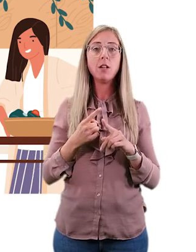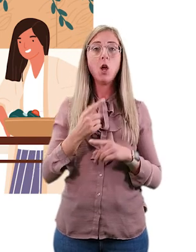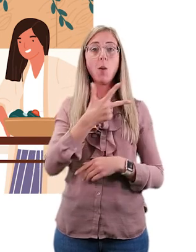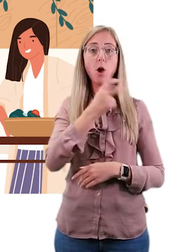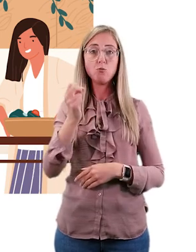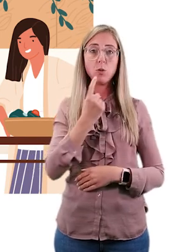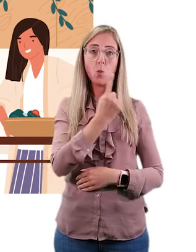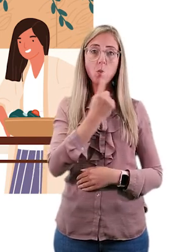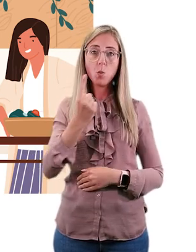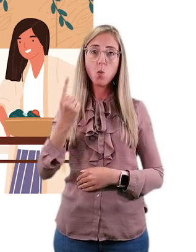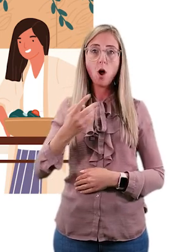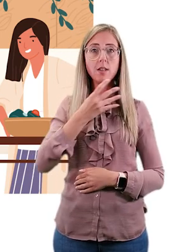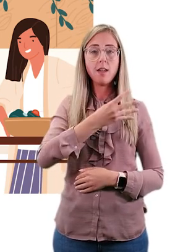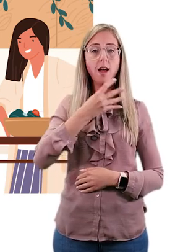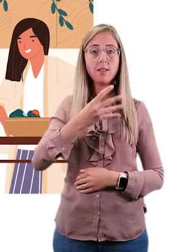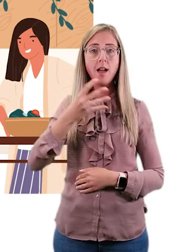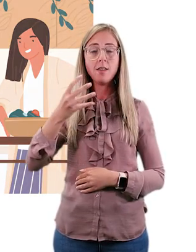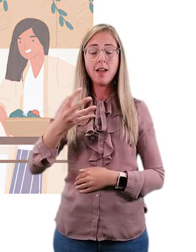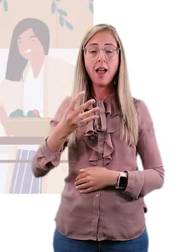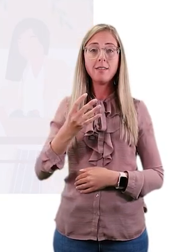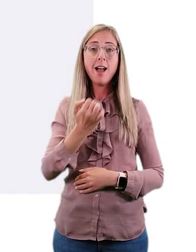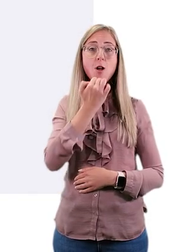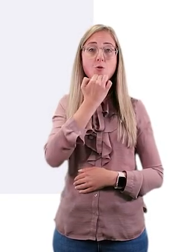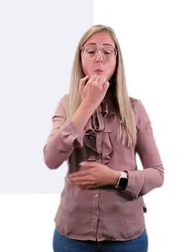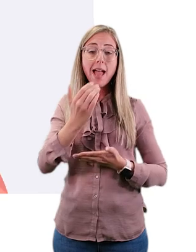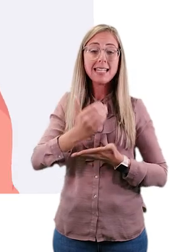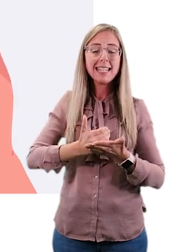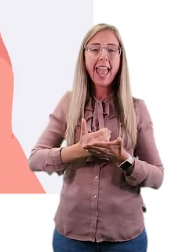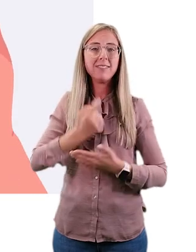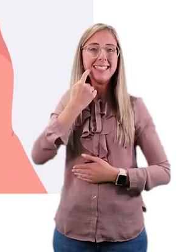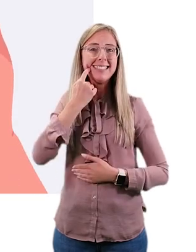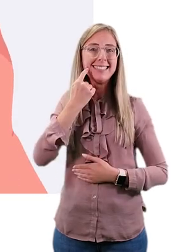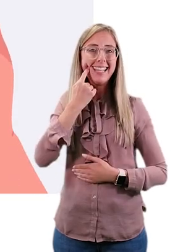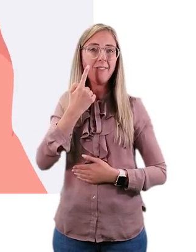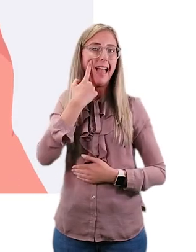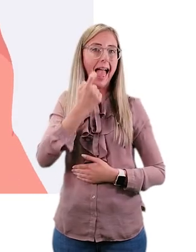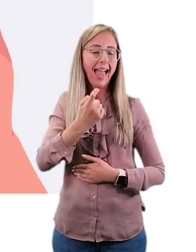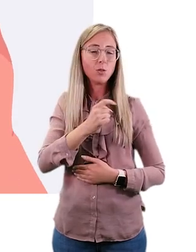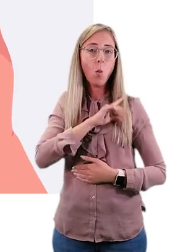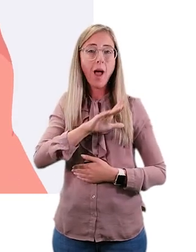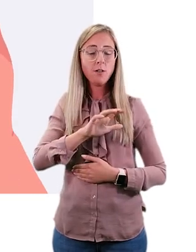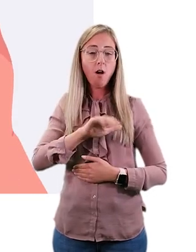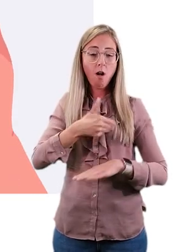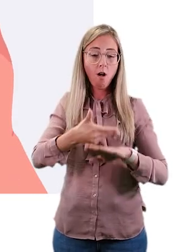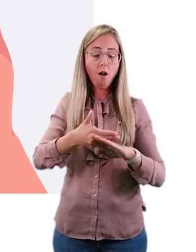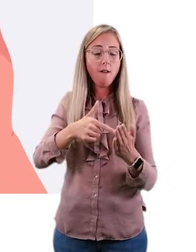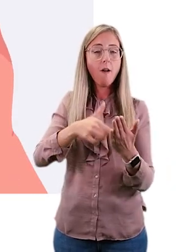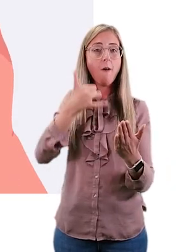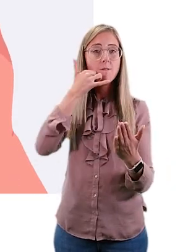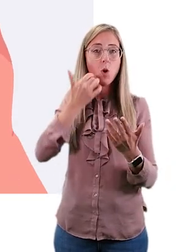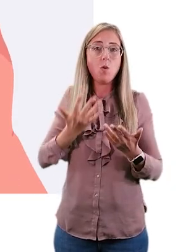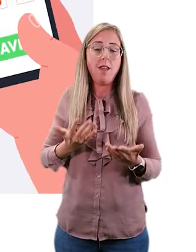on 0800 111 999. Keep the number where you can find it easily. Why not save it in your phone